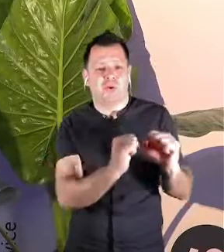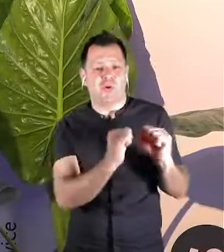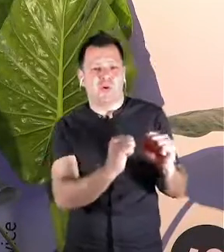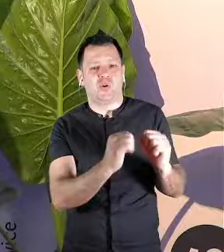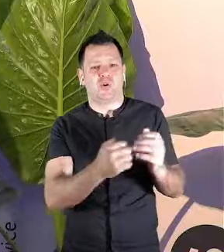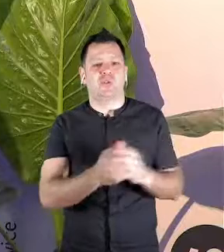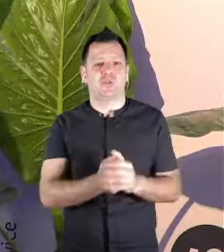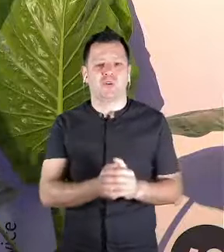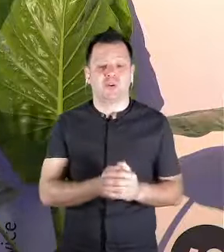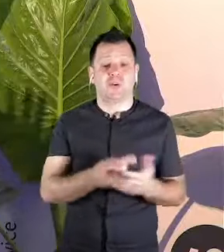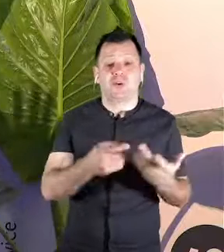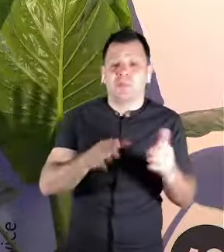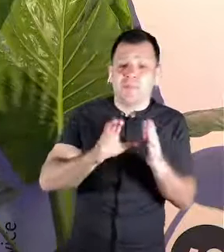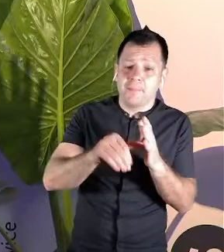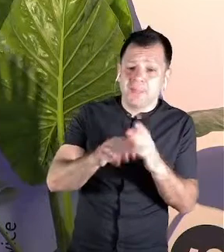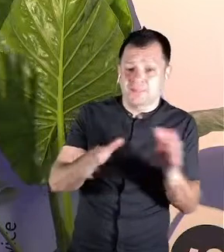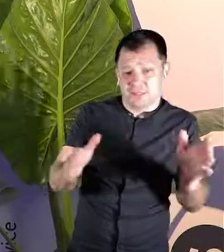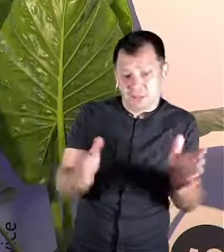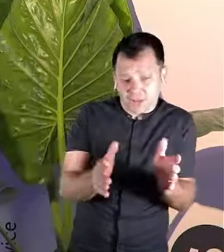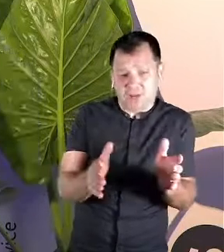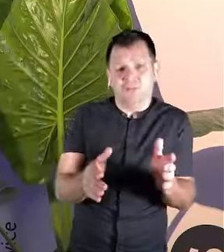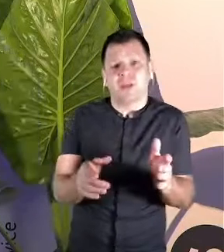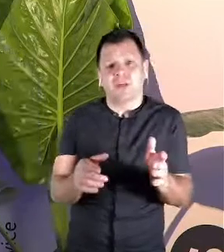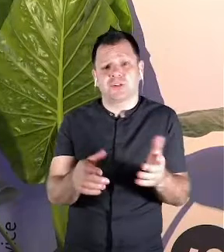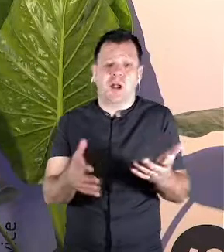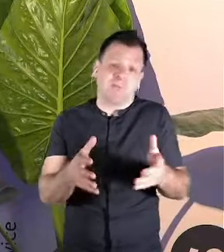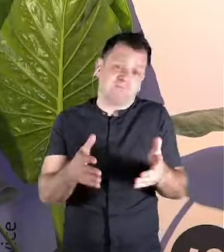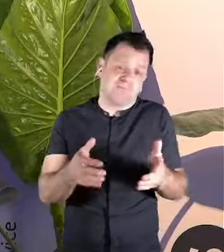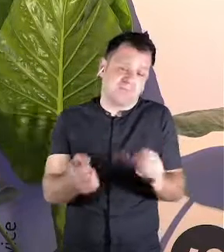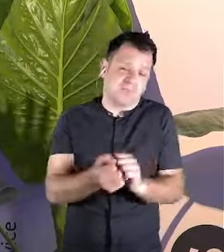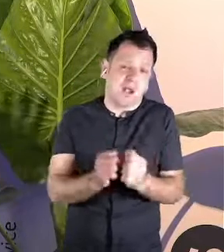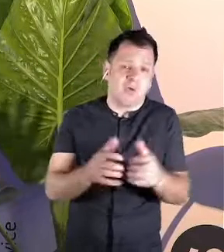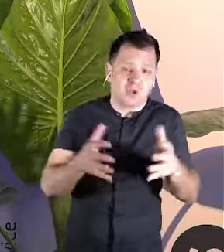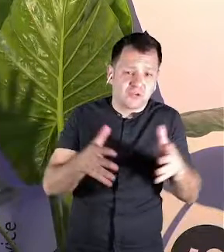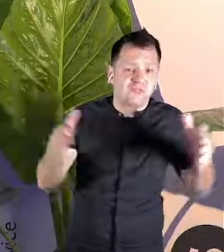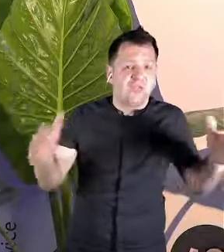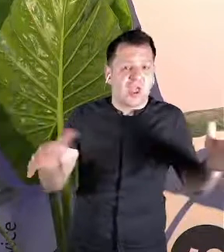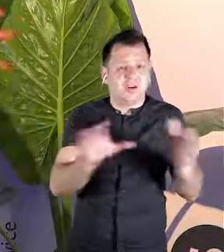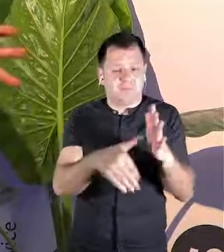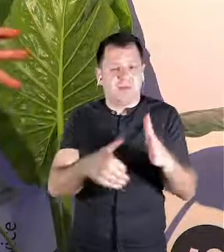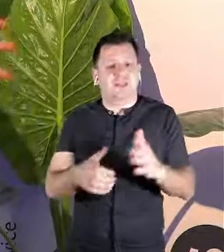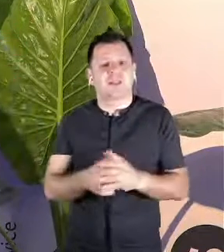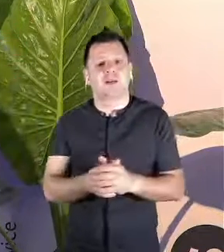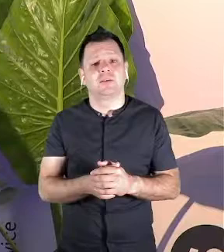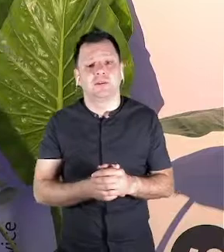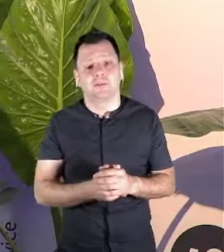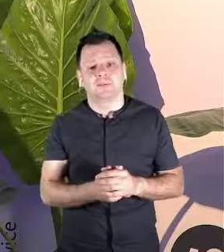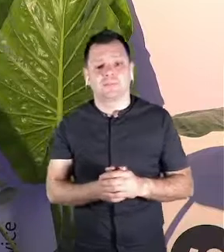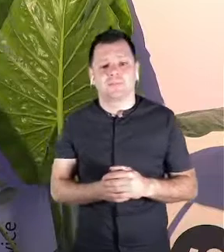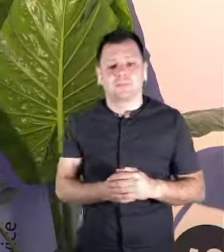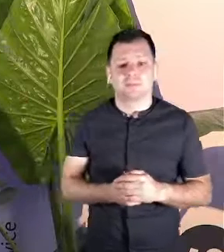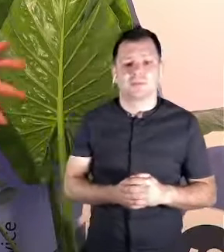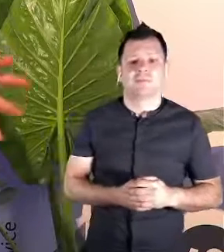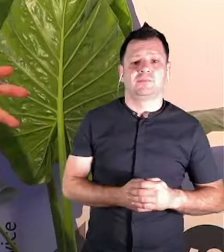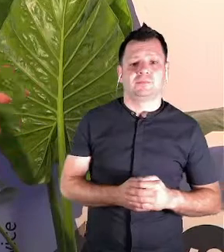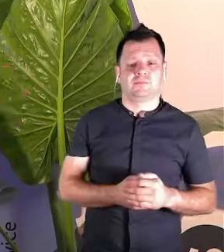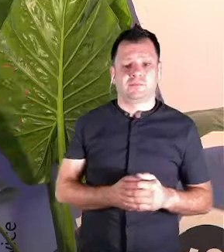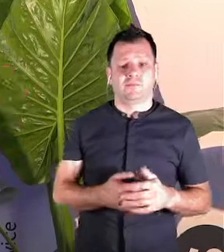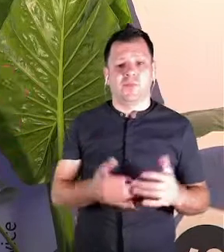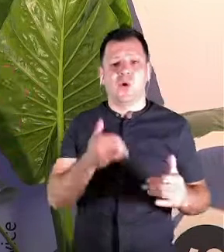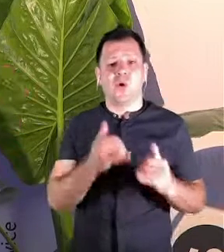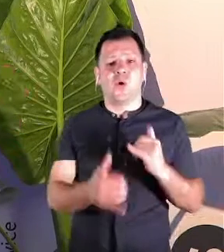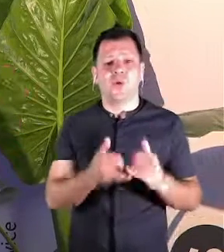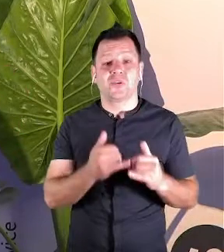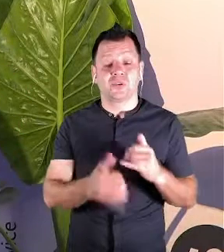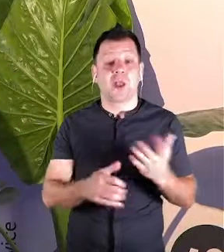huge structures, if it is a shopping mall or it can be a kind of a logistical center a bit further from the city